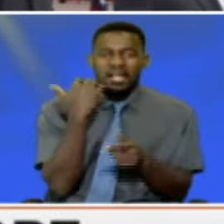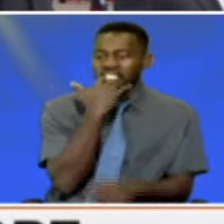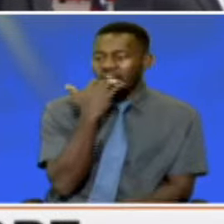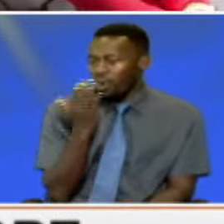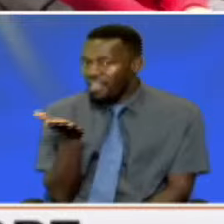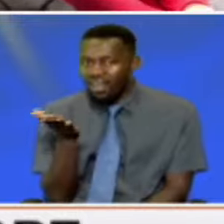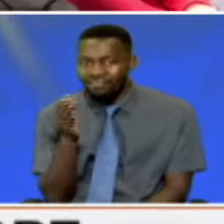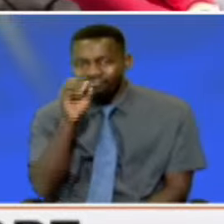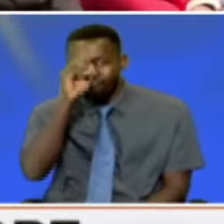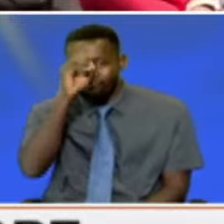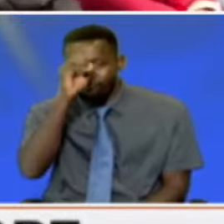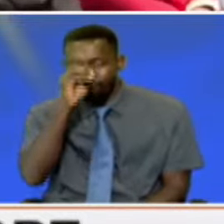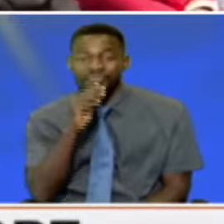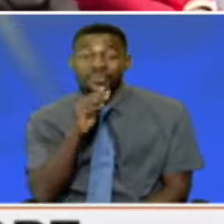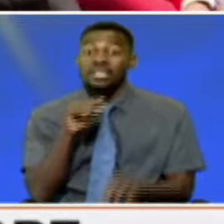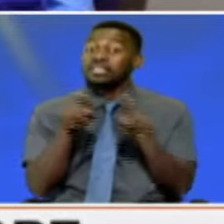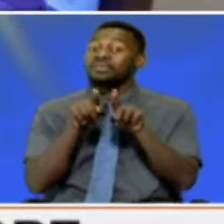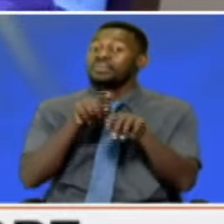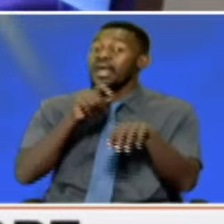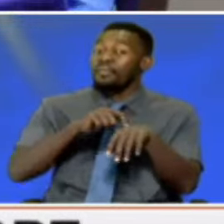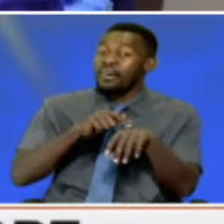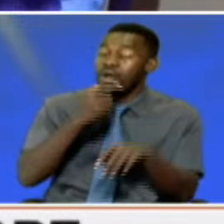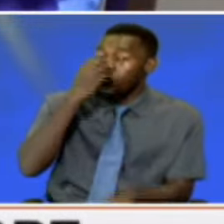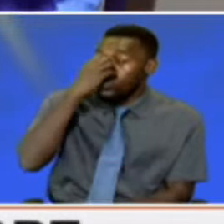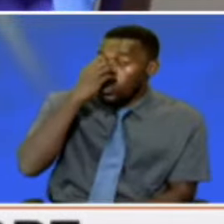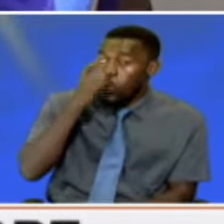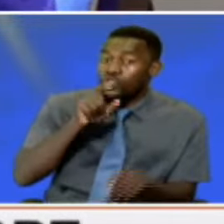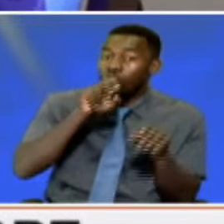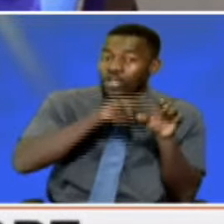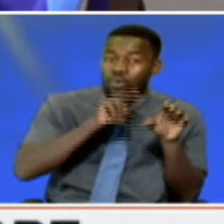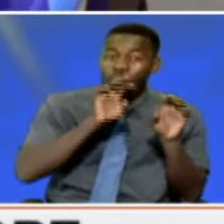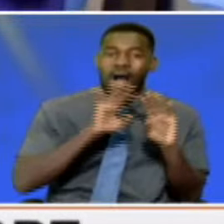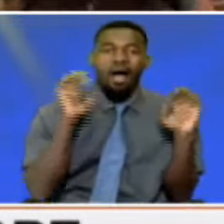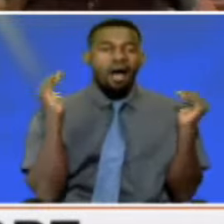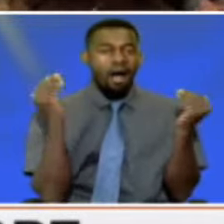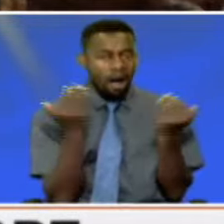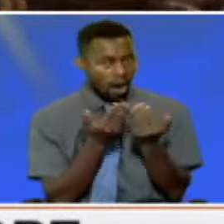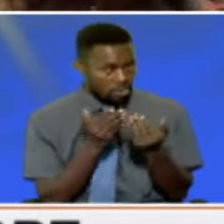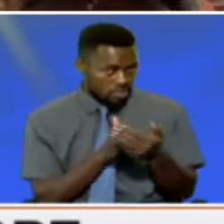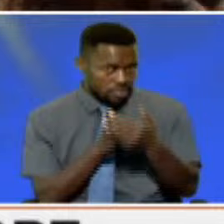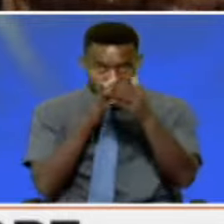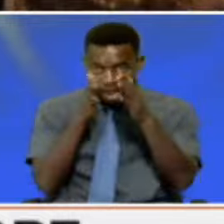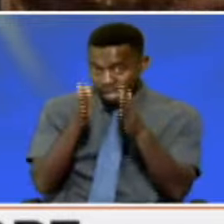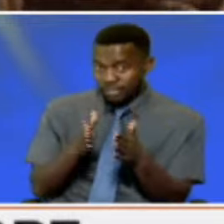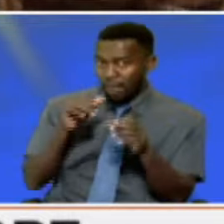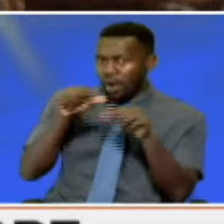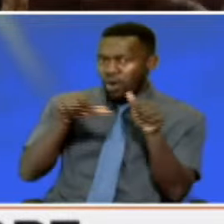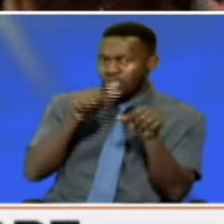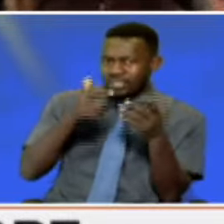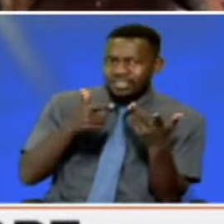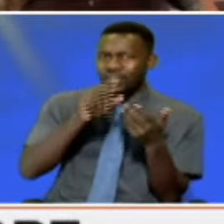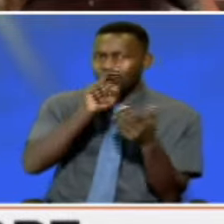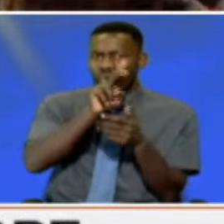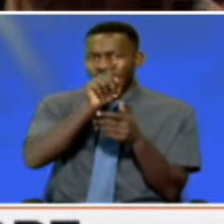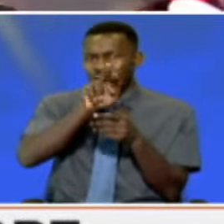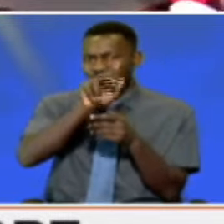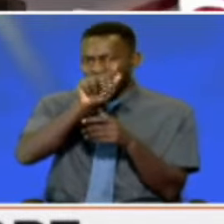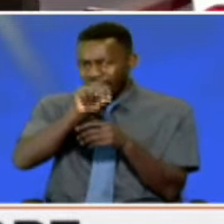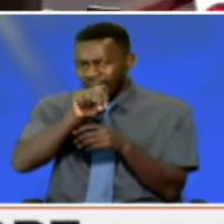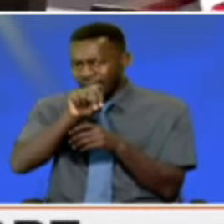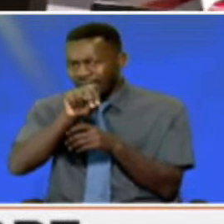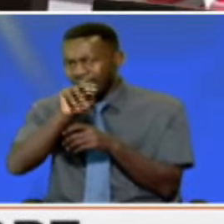no-show. During his trip, Ruto joined world leaders in condemning Russia's invasion of Ukraine, terming it an